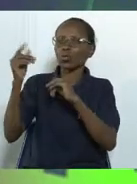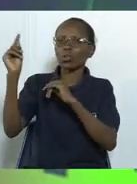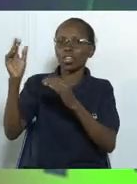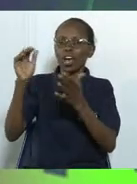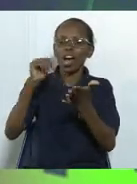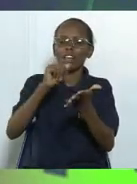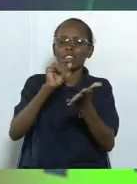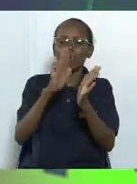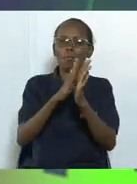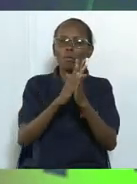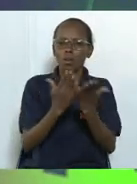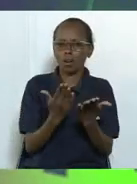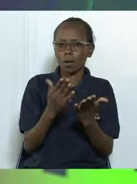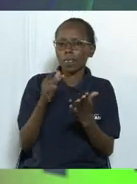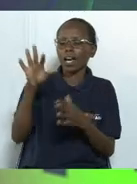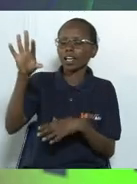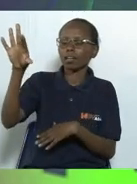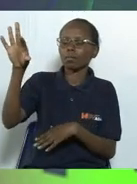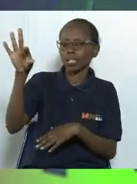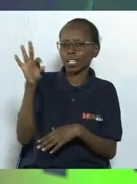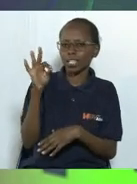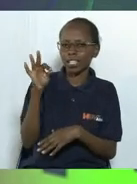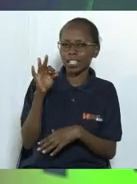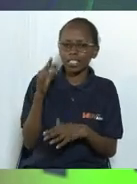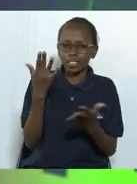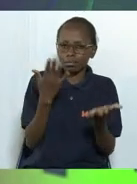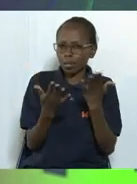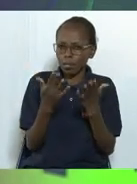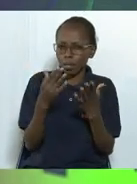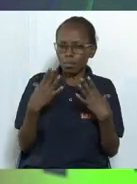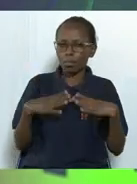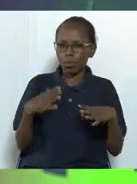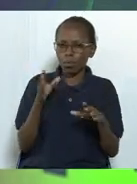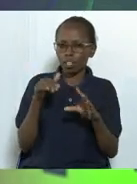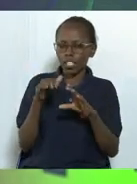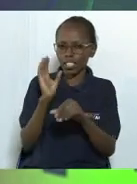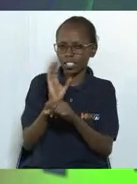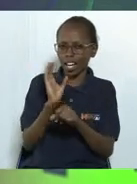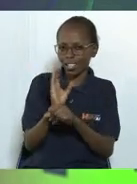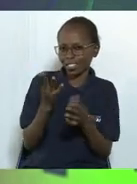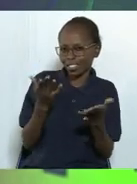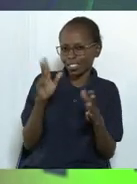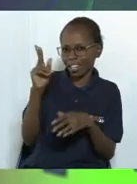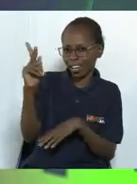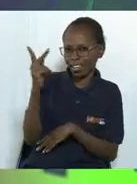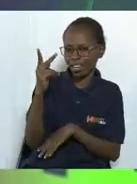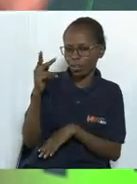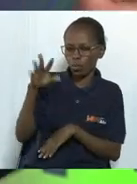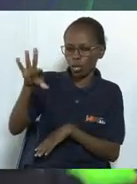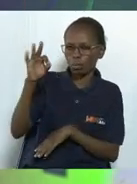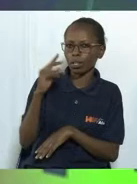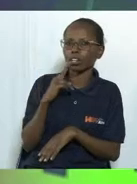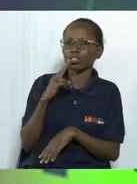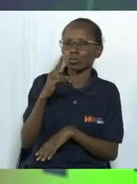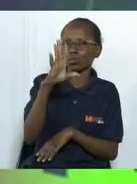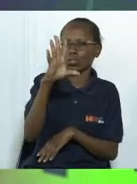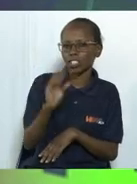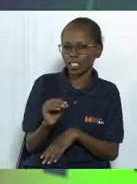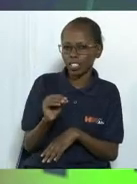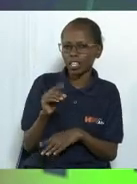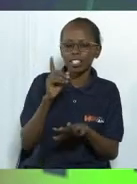and acquire a copy. For those who are in Kenya, it's just 250 shillings. Once you have read, you can share it to